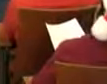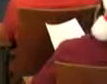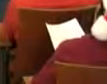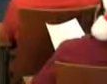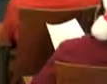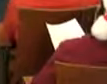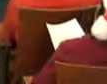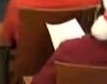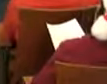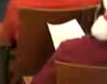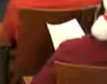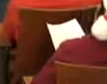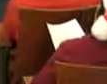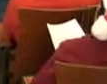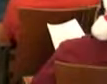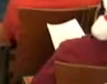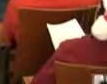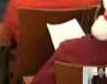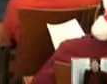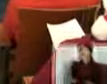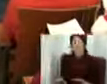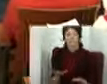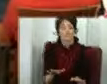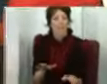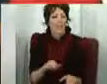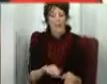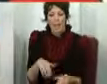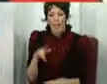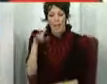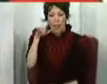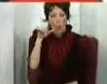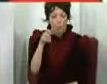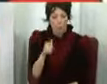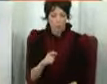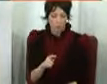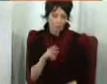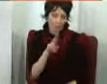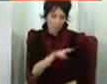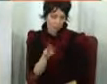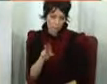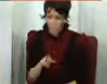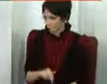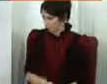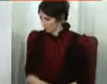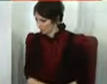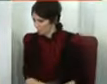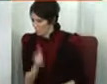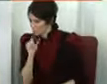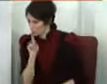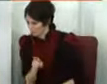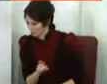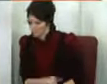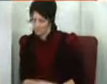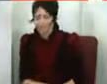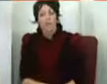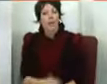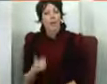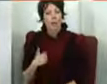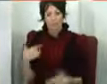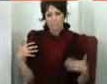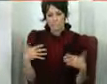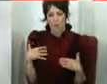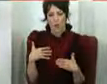I was just minding my own business in the Sochi airport bathroom. Well, not exactly. I had scared some